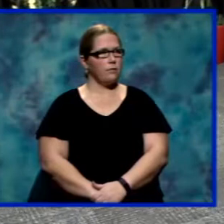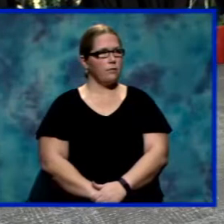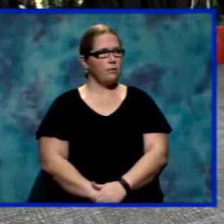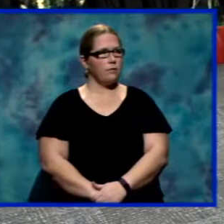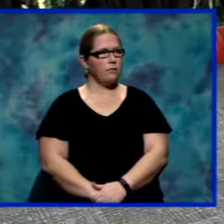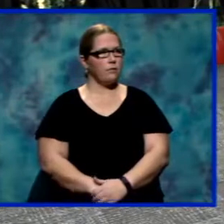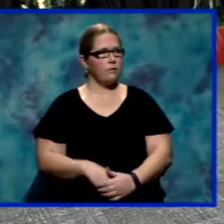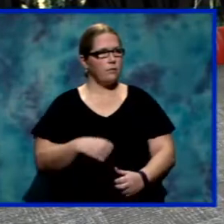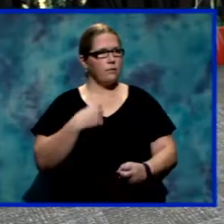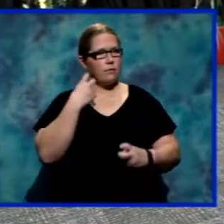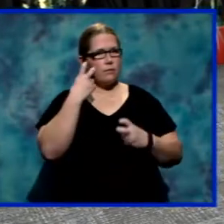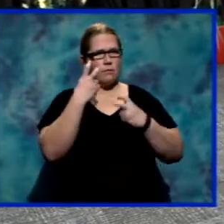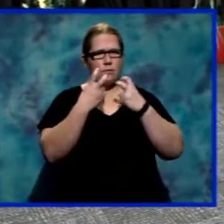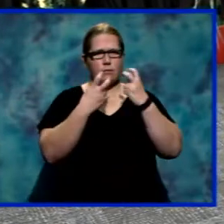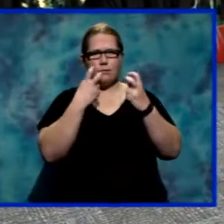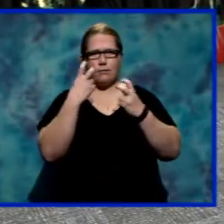I'm looking for my pulpit.